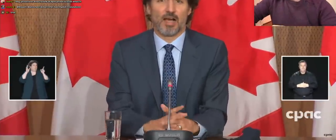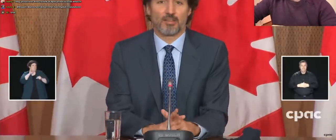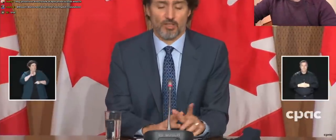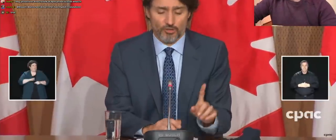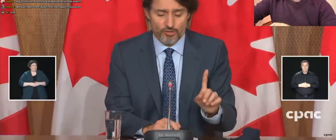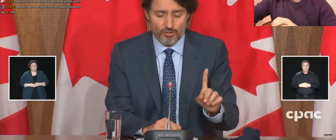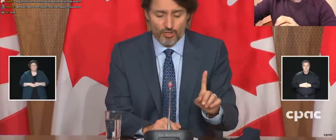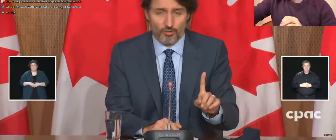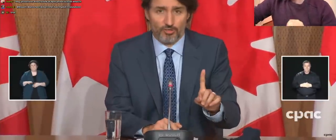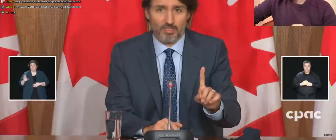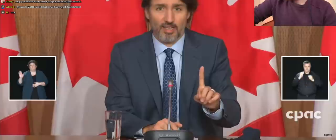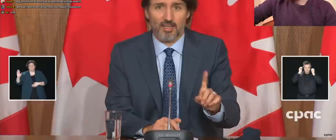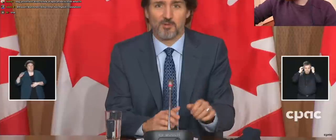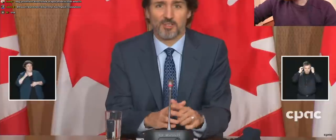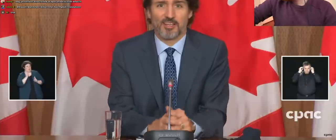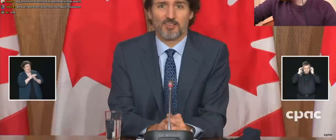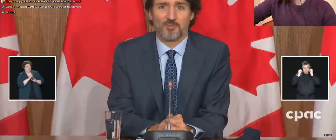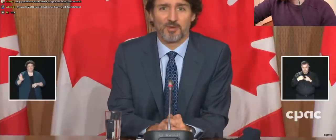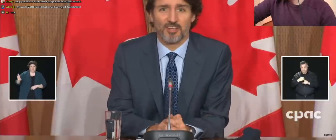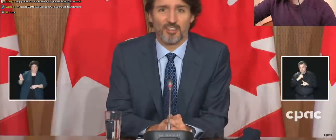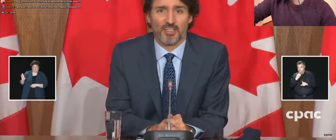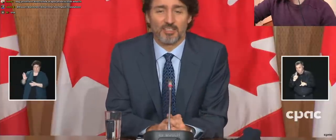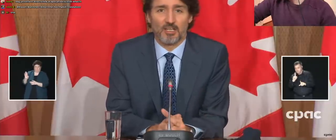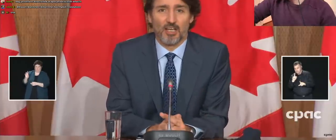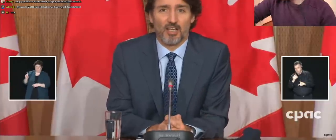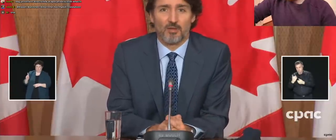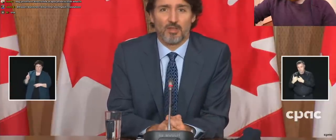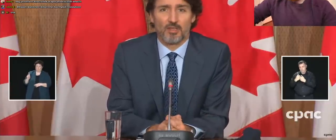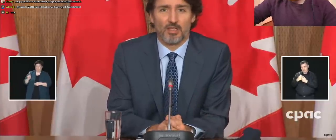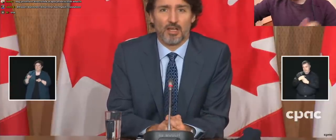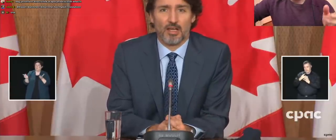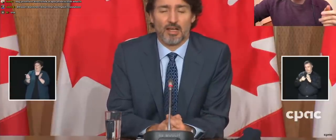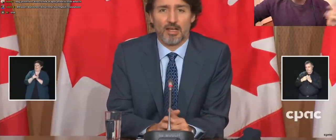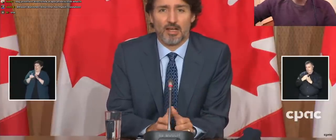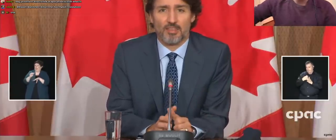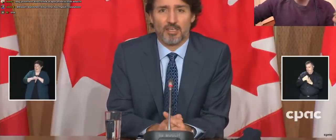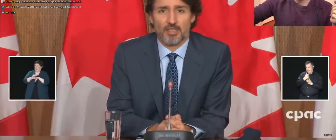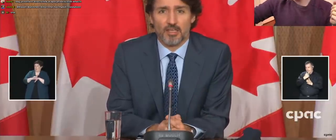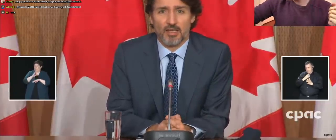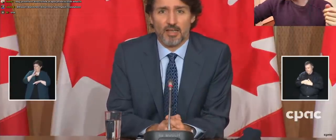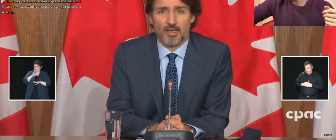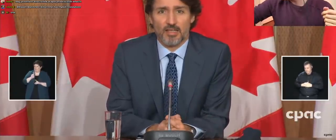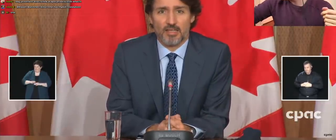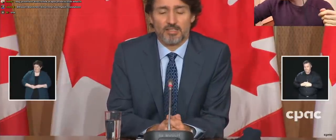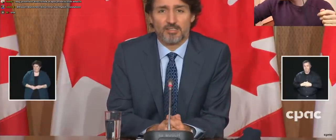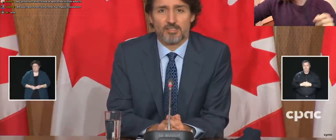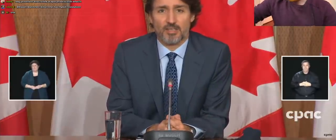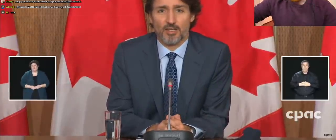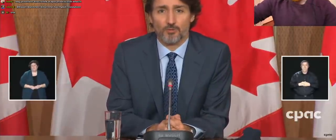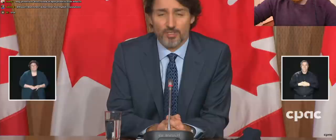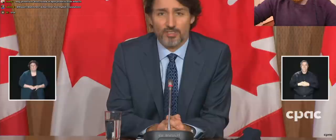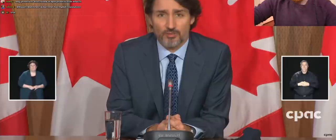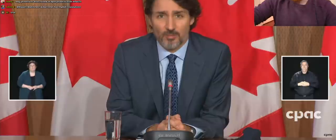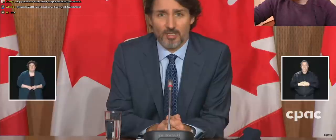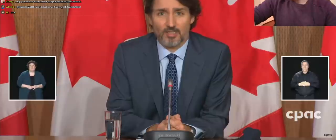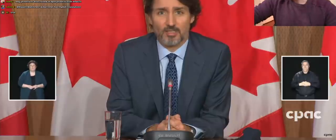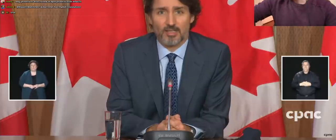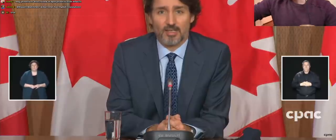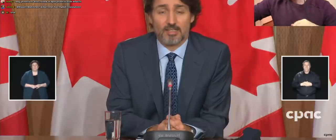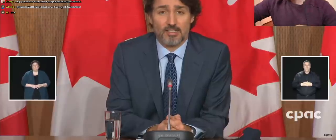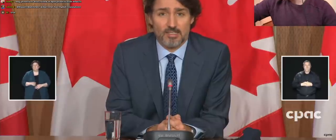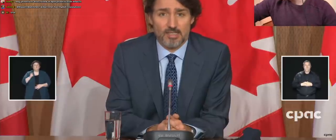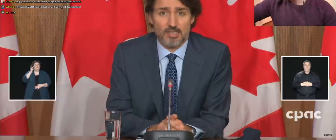Pour revenir au premier ministre de l'Ontario... Juste une seconde, Raymond, ils m'ont demandé en anglais. He's going to say it again in English. It is really